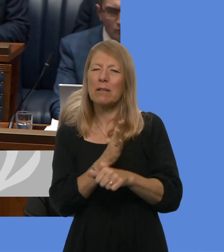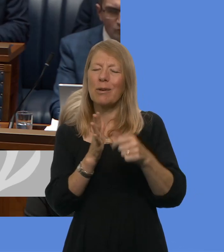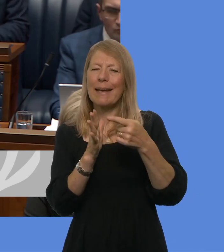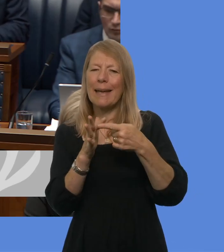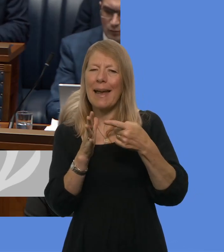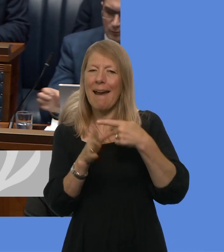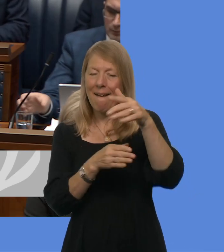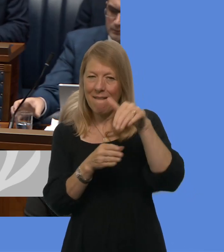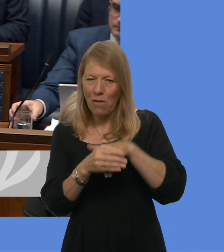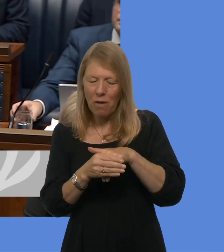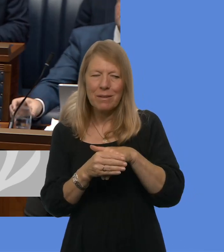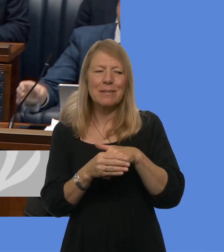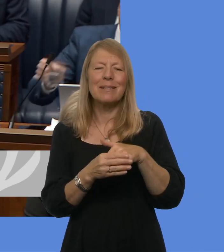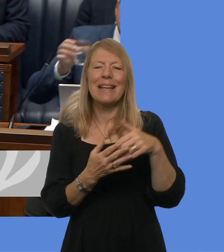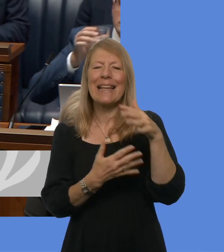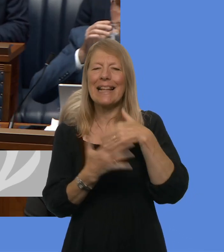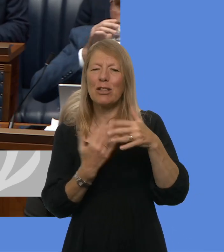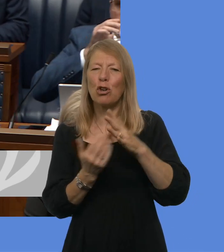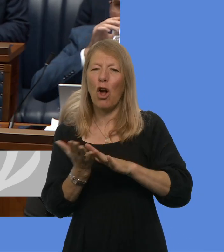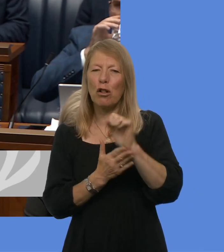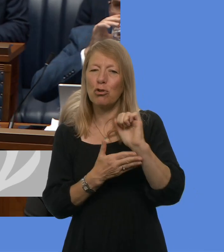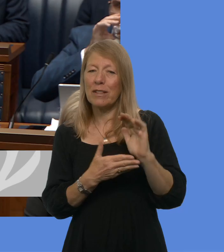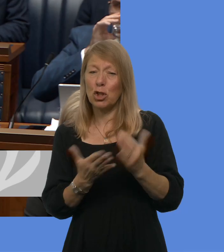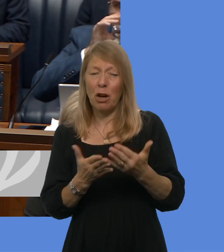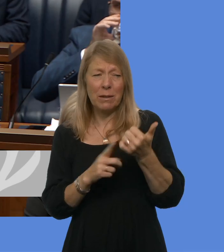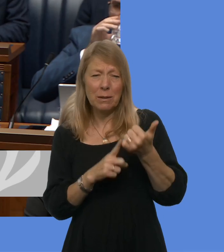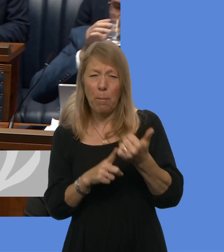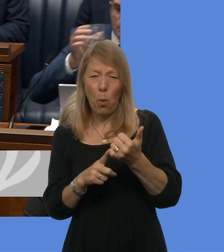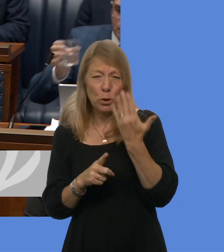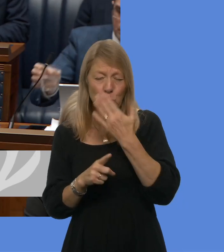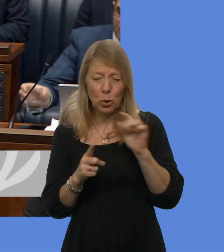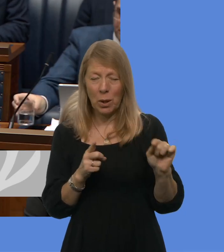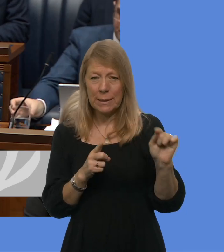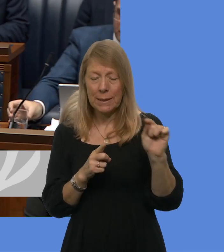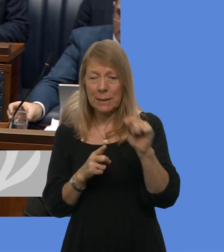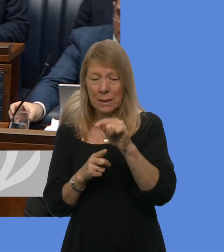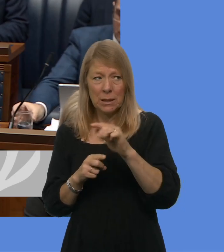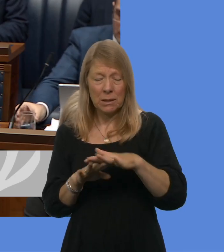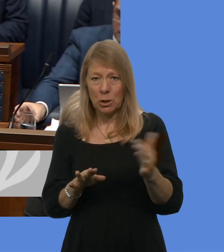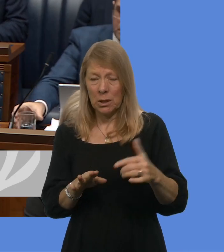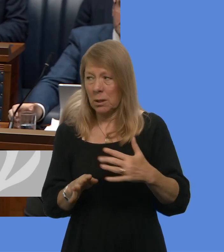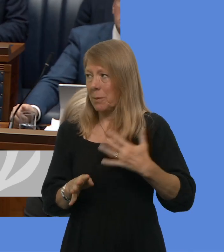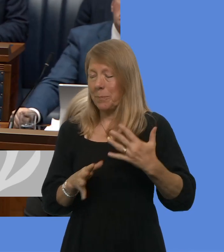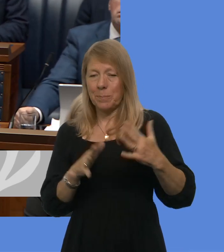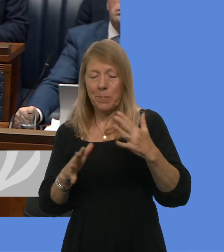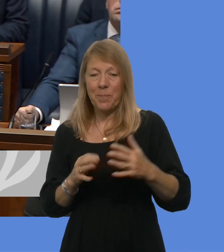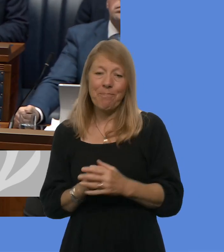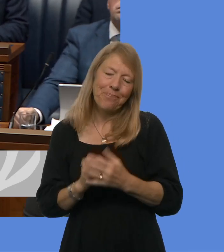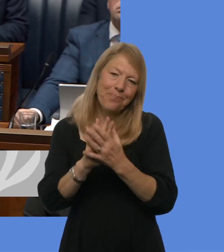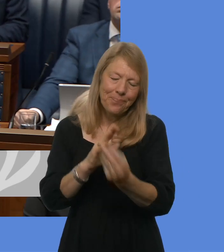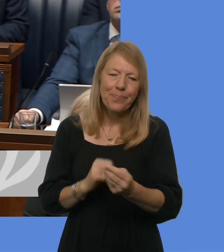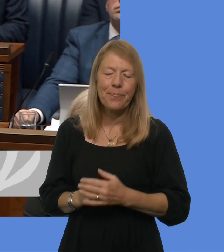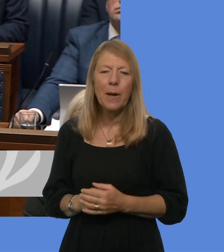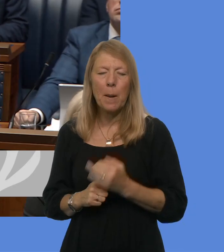services, to try and provide support for these schools. To give an example, last week we have had